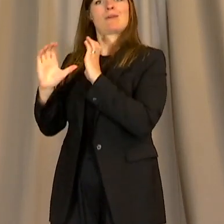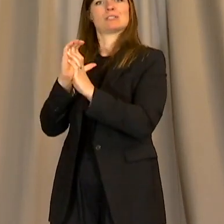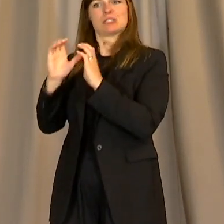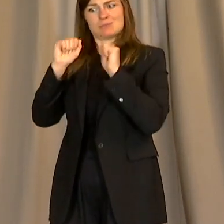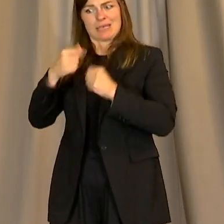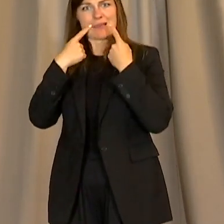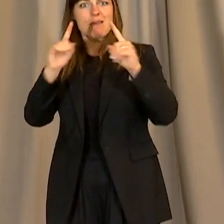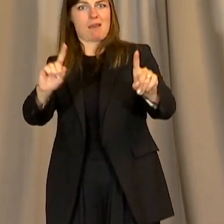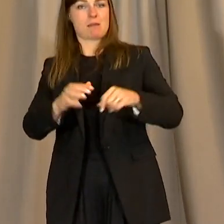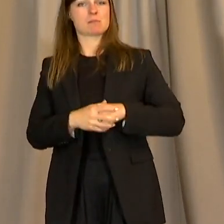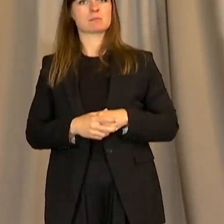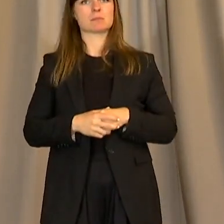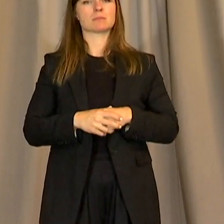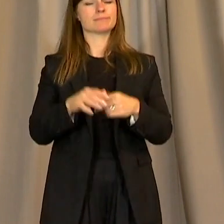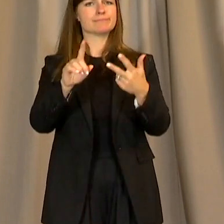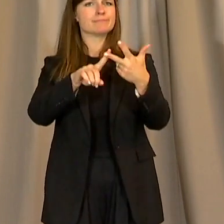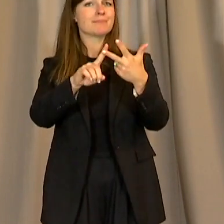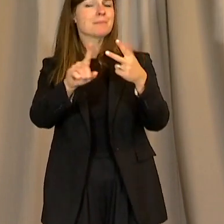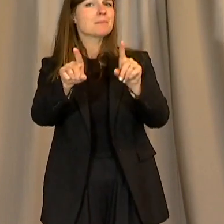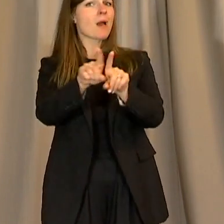also